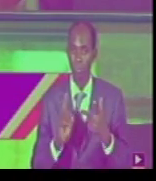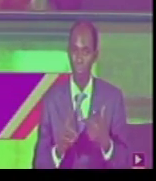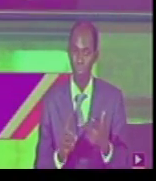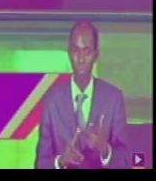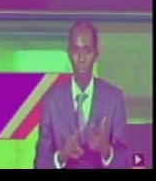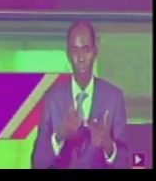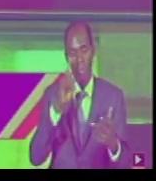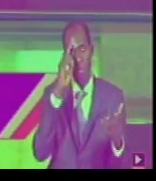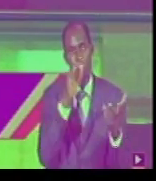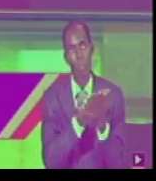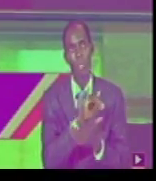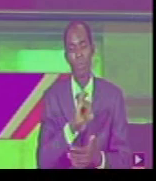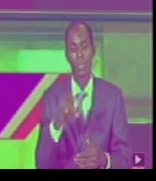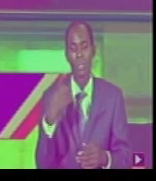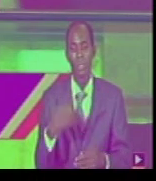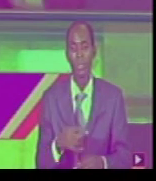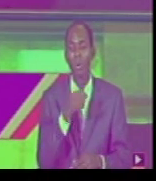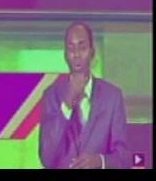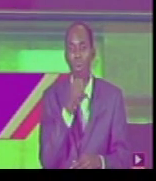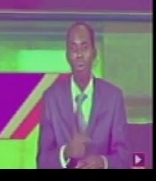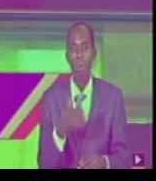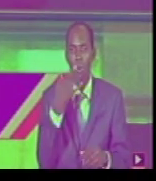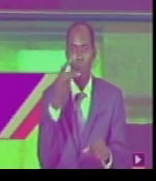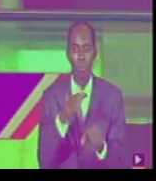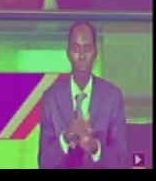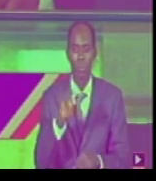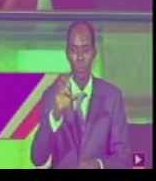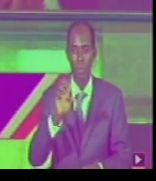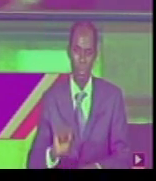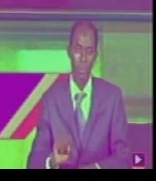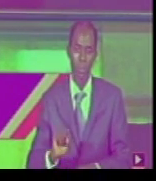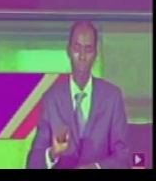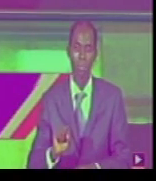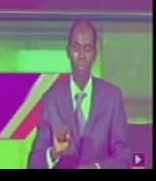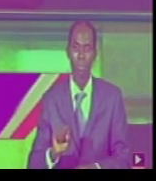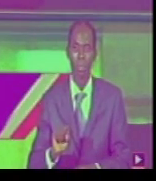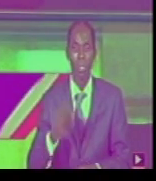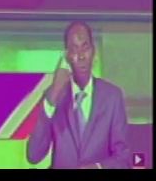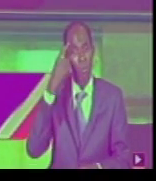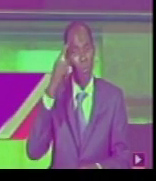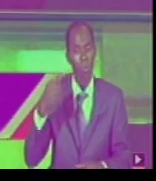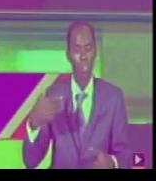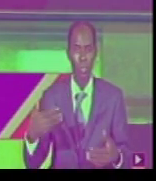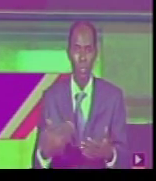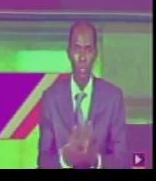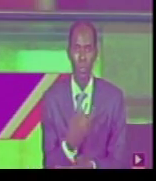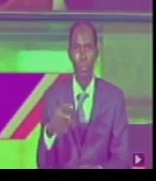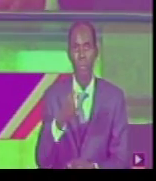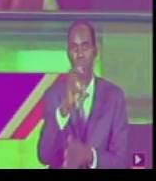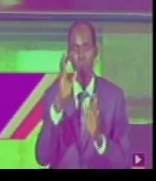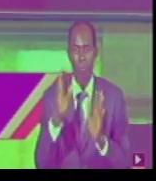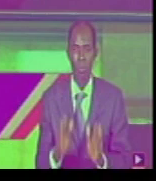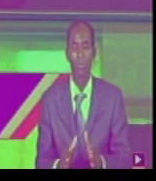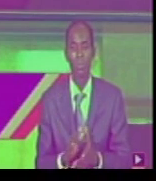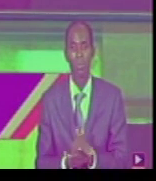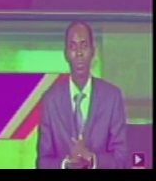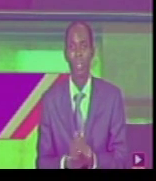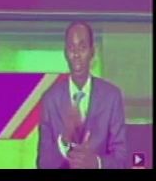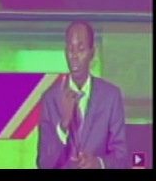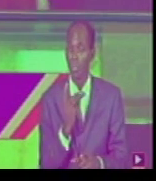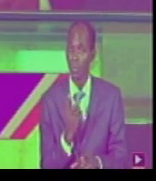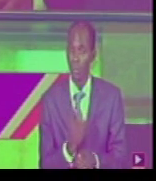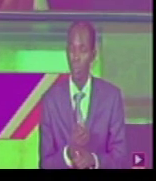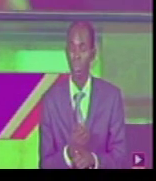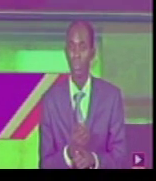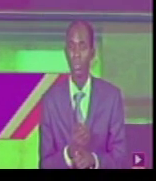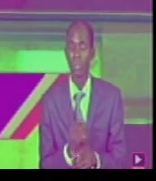the old promises for new pilgrims. To start with, we need